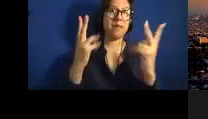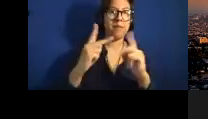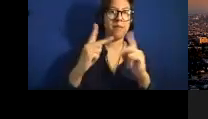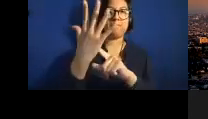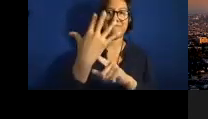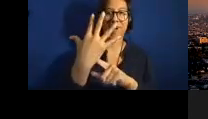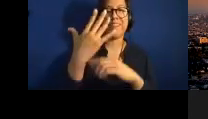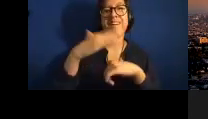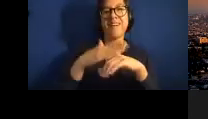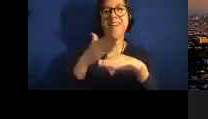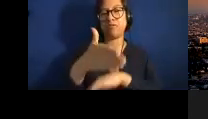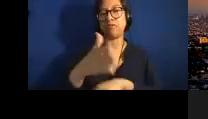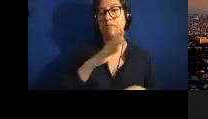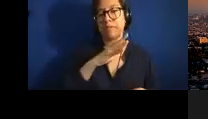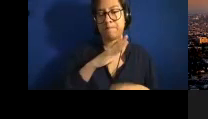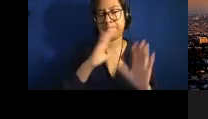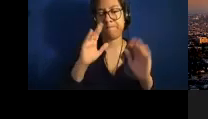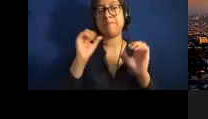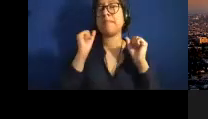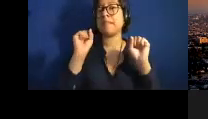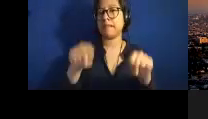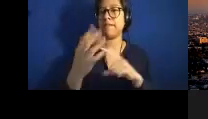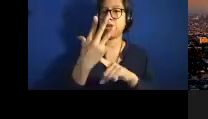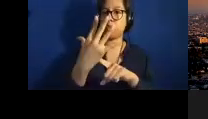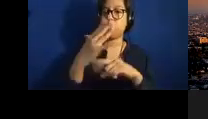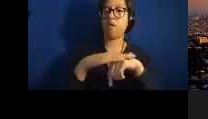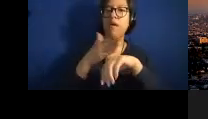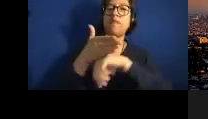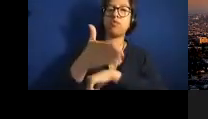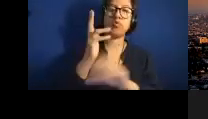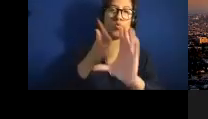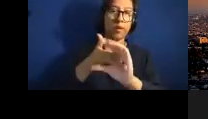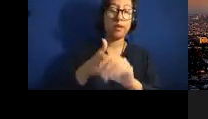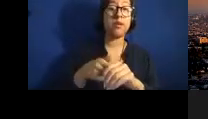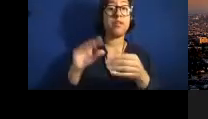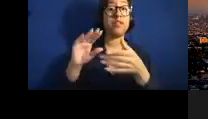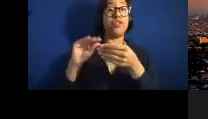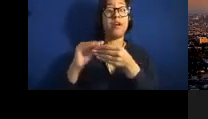video afterwards. They're able to do that. So in terms of the chat box,